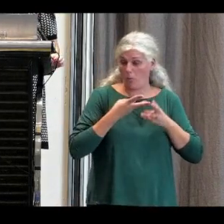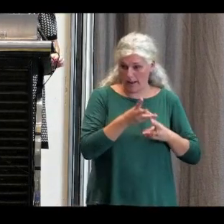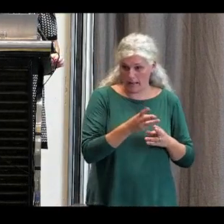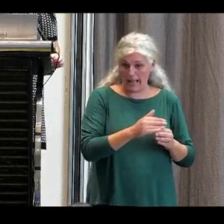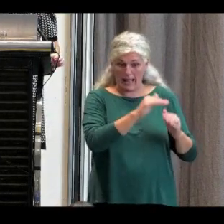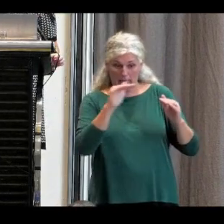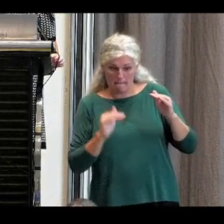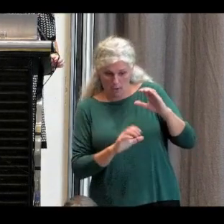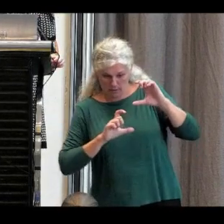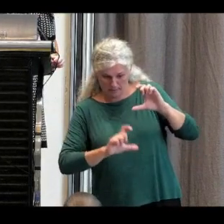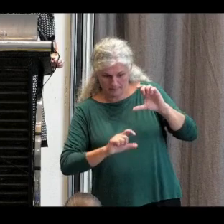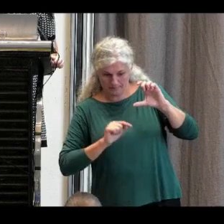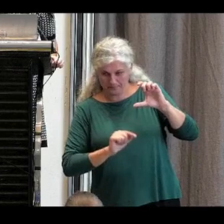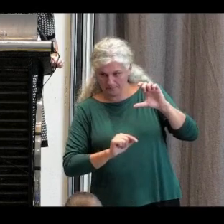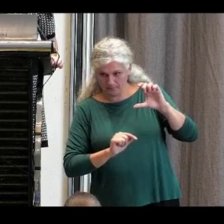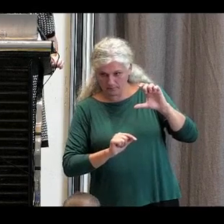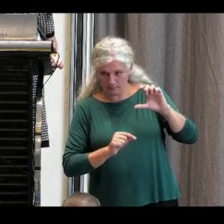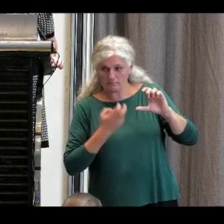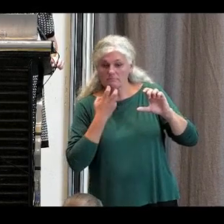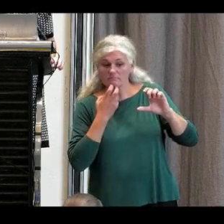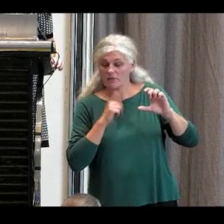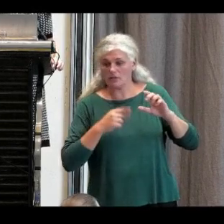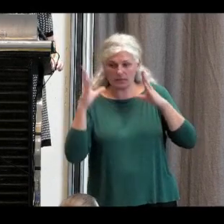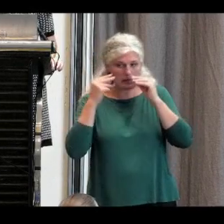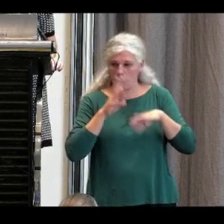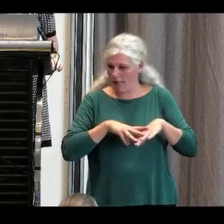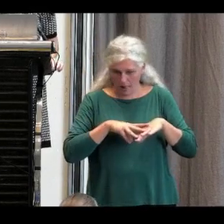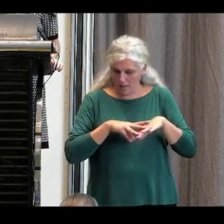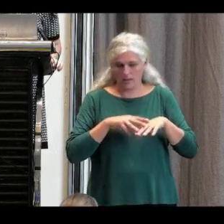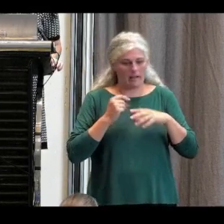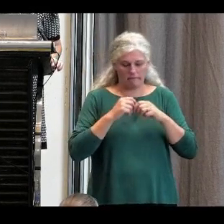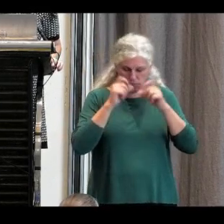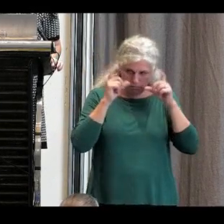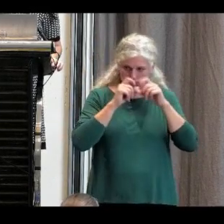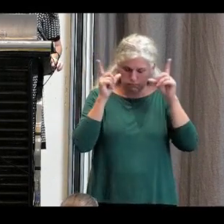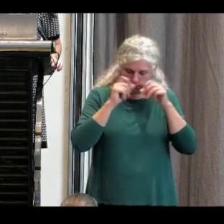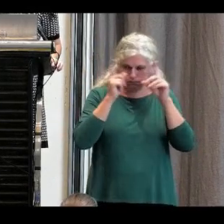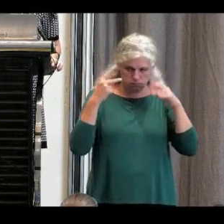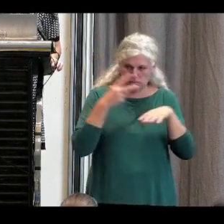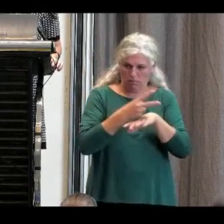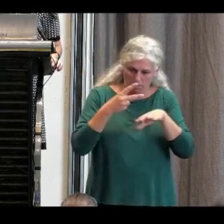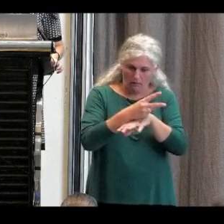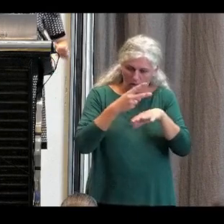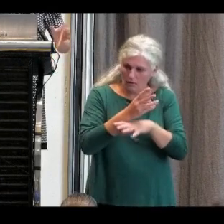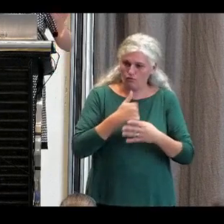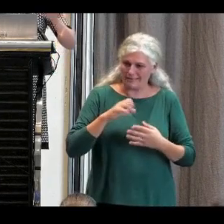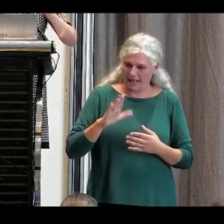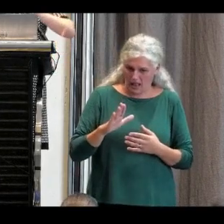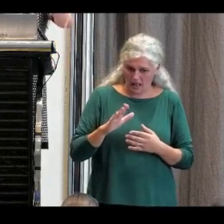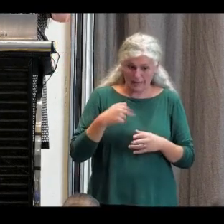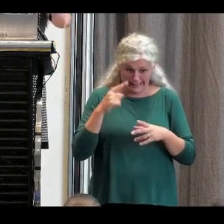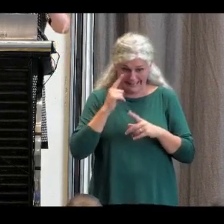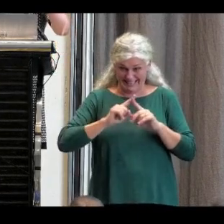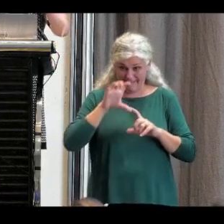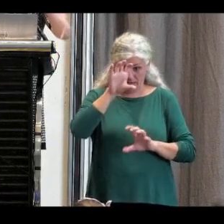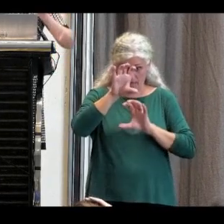bottom one are the mice that do not sleep properly, that they have the circadian rhythm disruption in those cells. So you can see that they